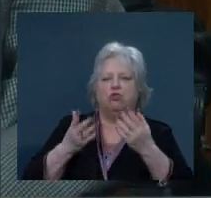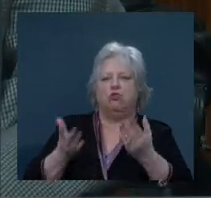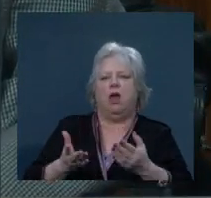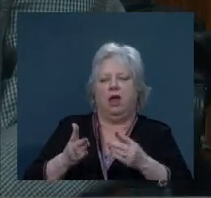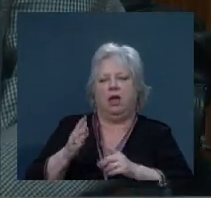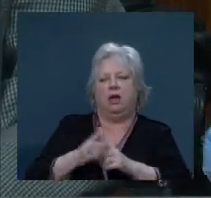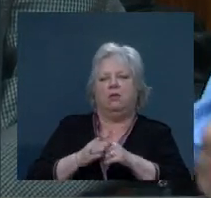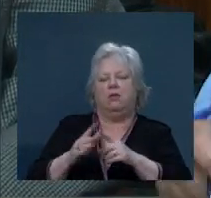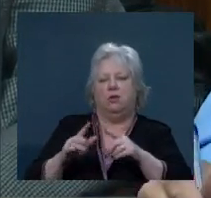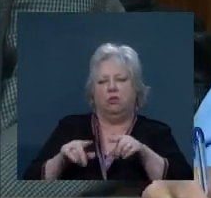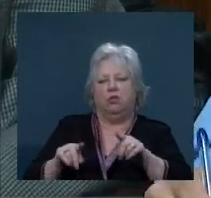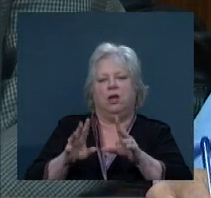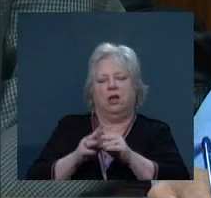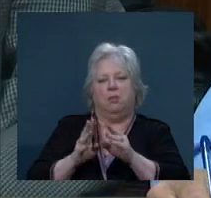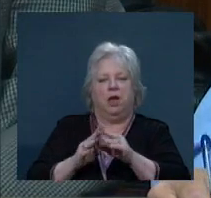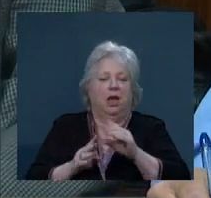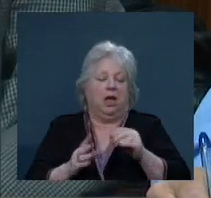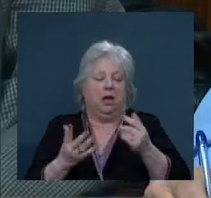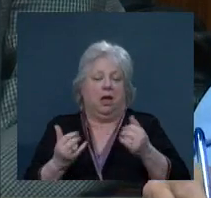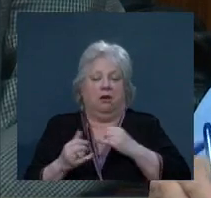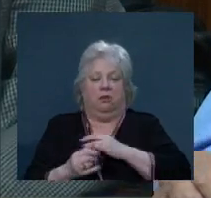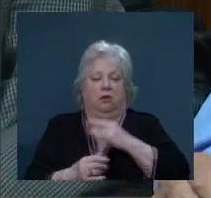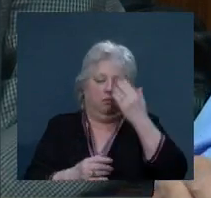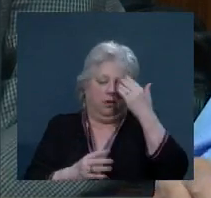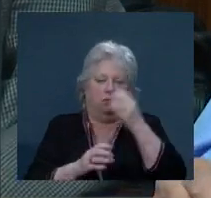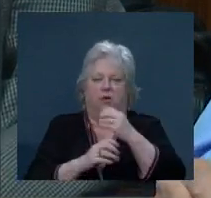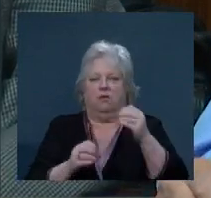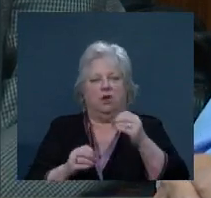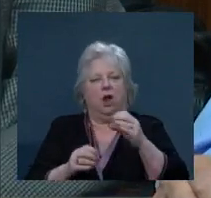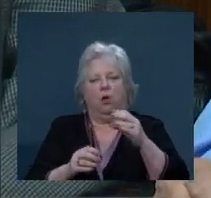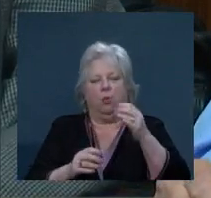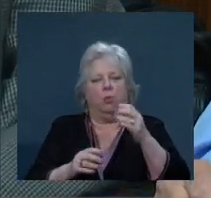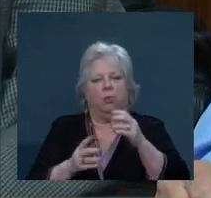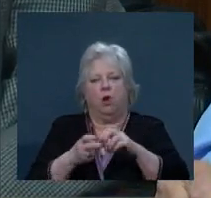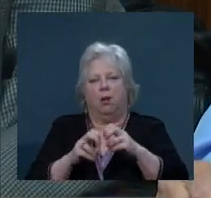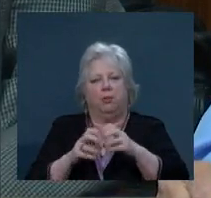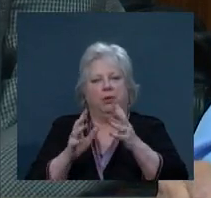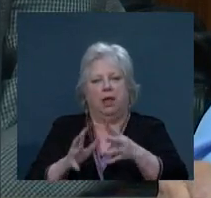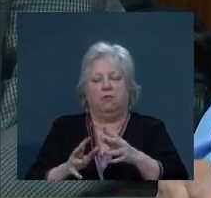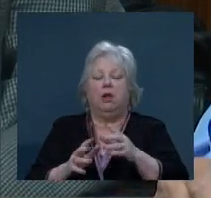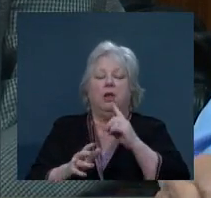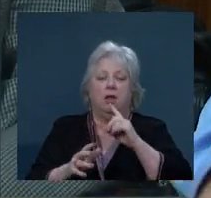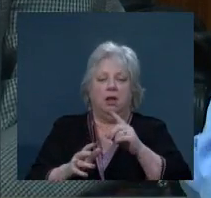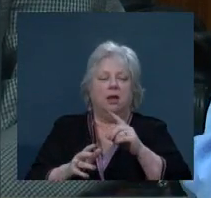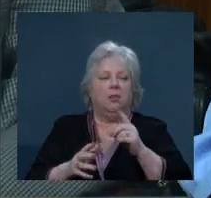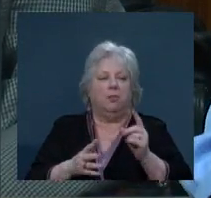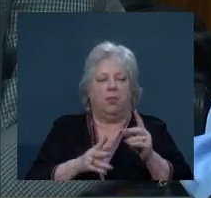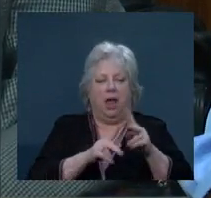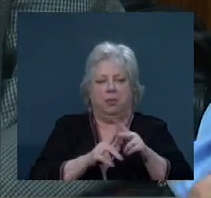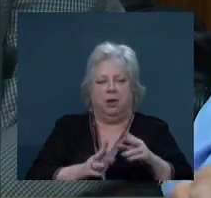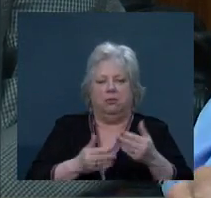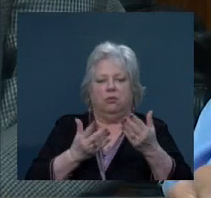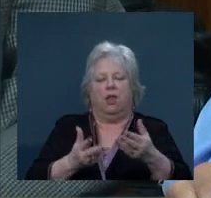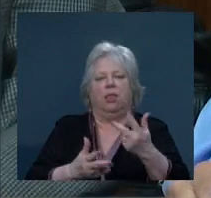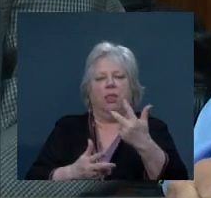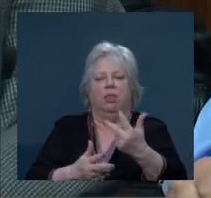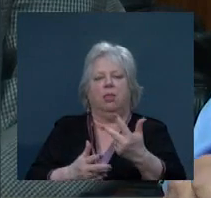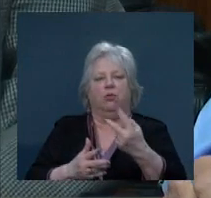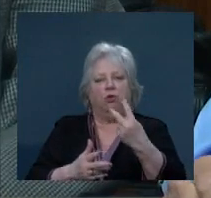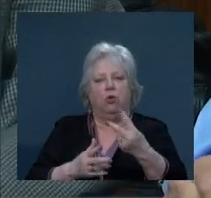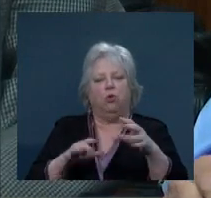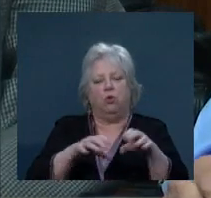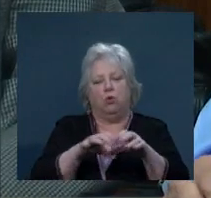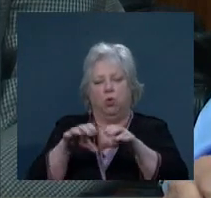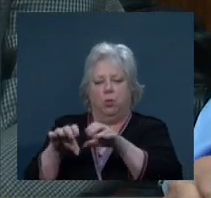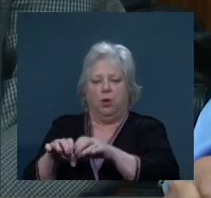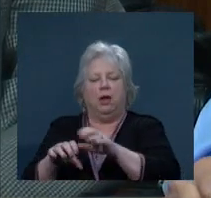no outstanding issues associated with this application. Staff believes the proposed 2 duplex structures located on 3 platted lots on the